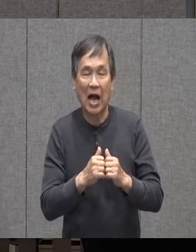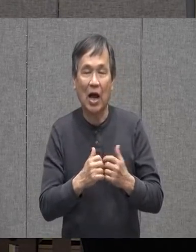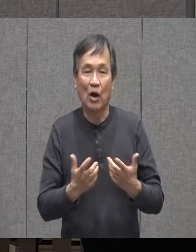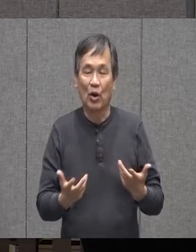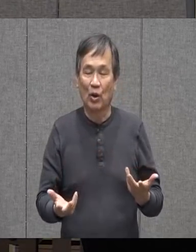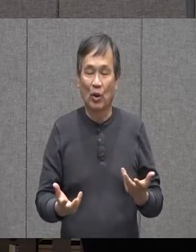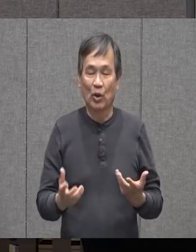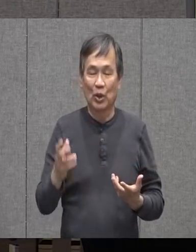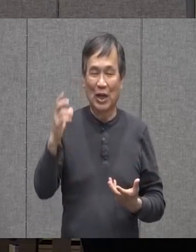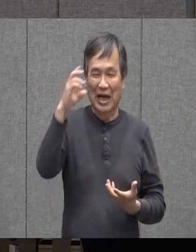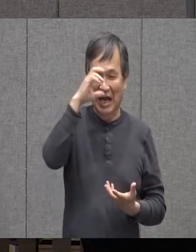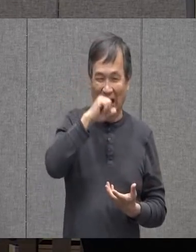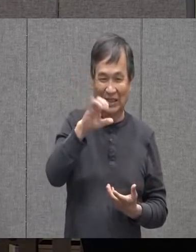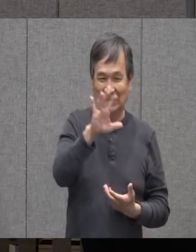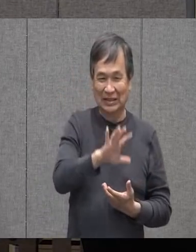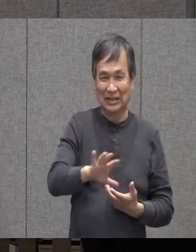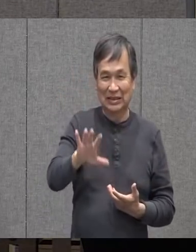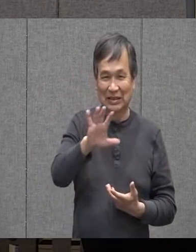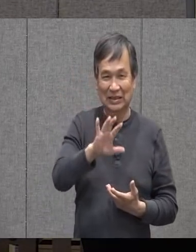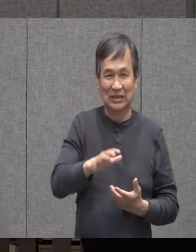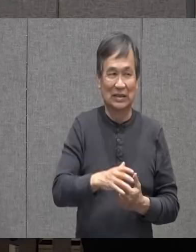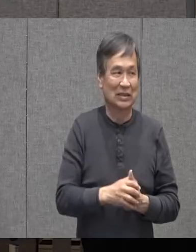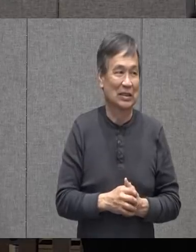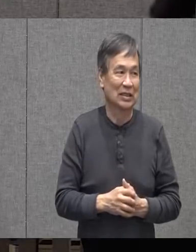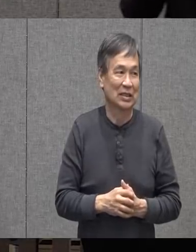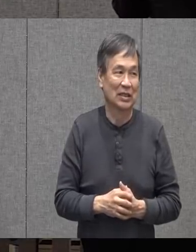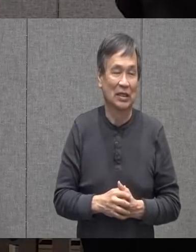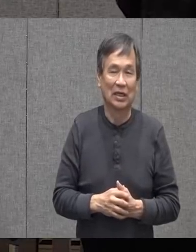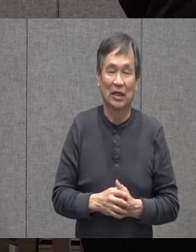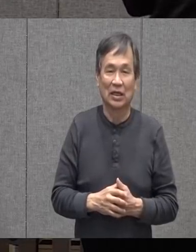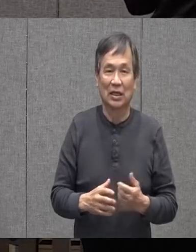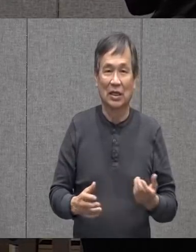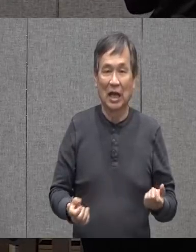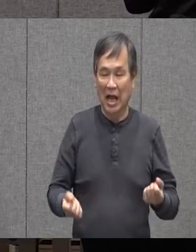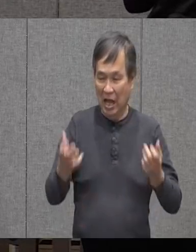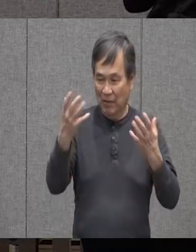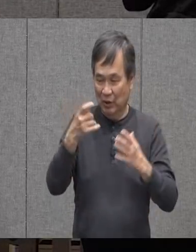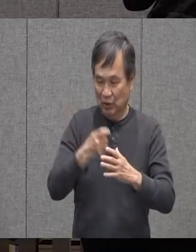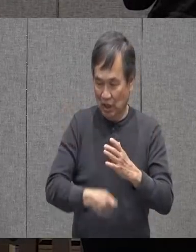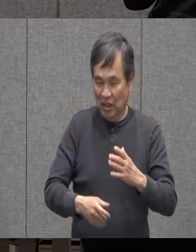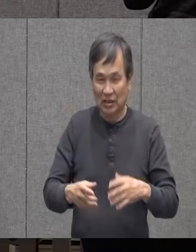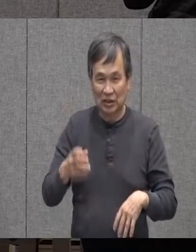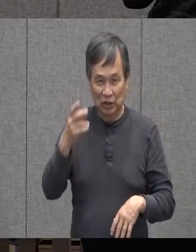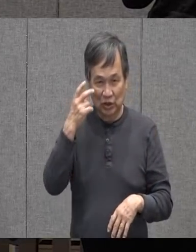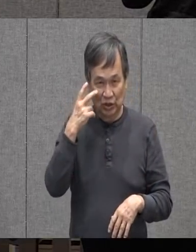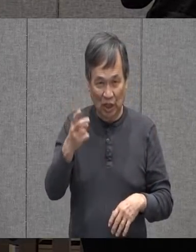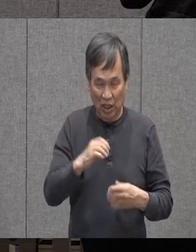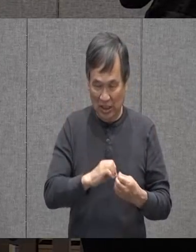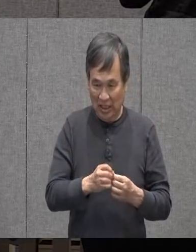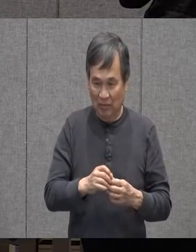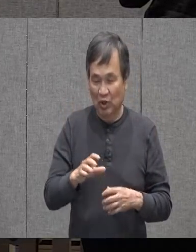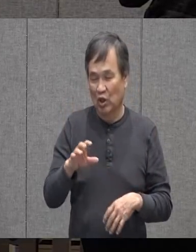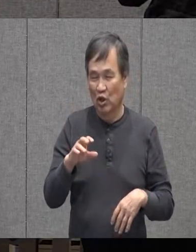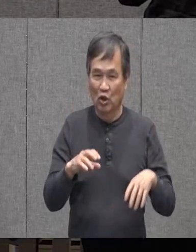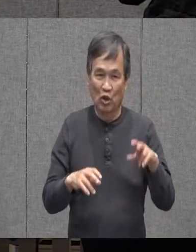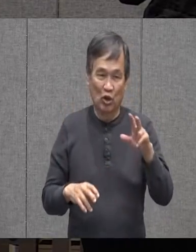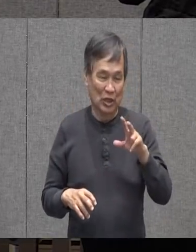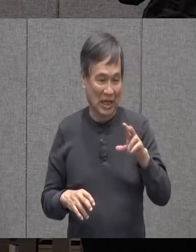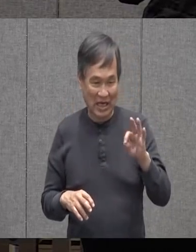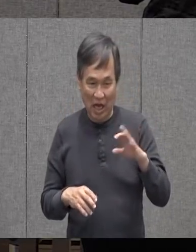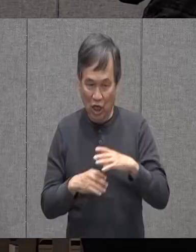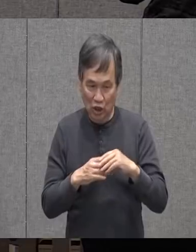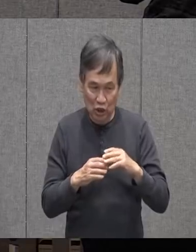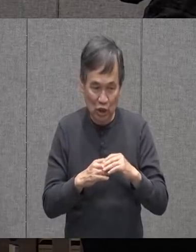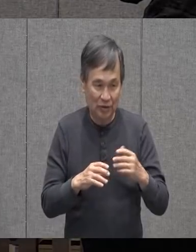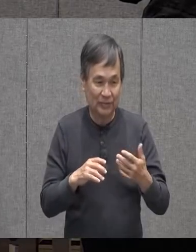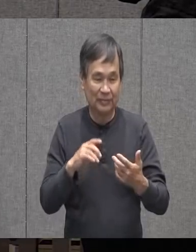the amount that items would cost. Here were the actual numbers he had. $39,